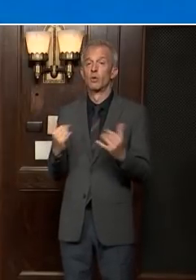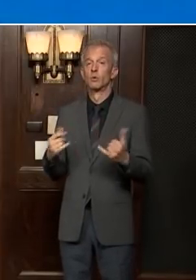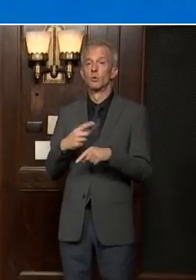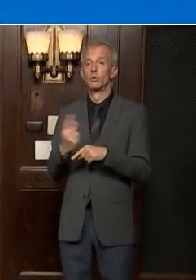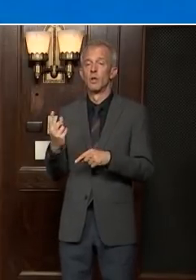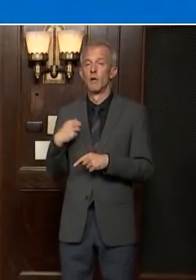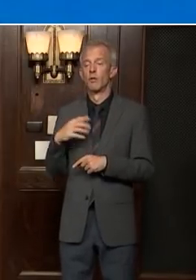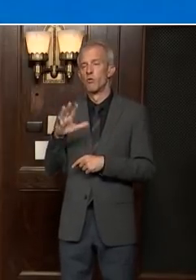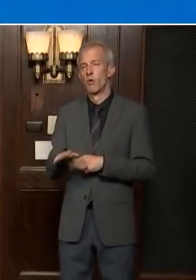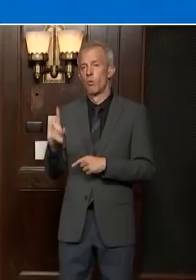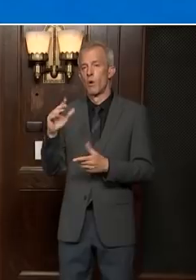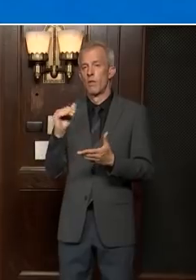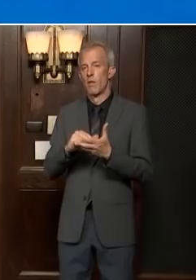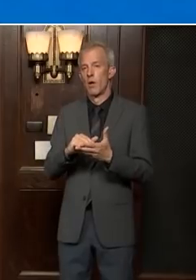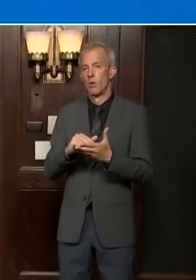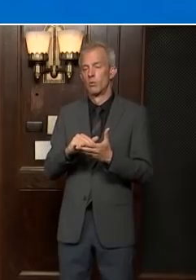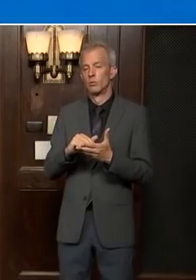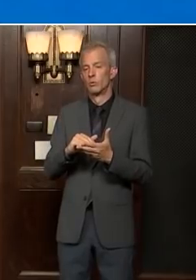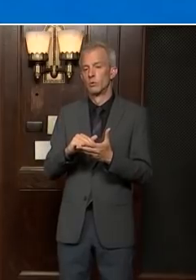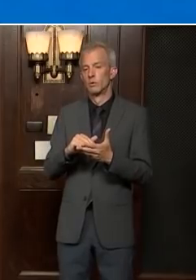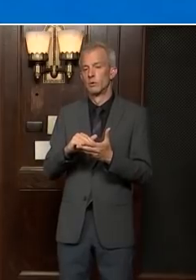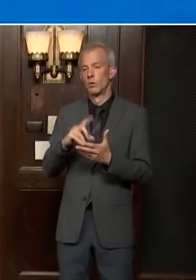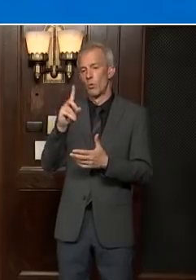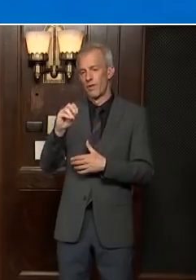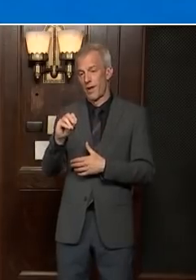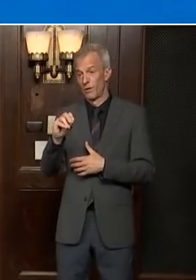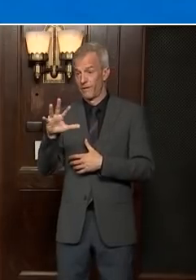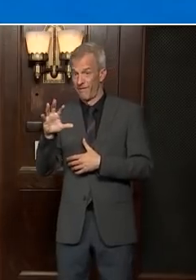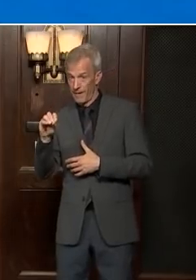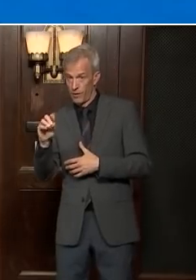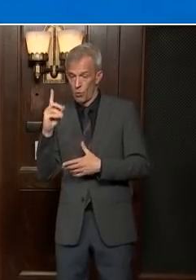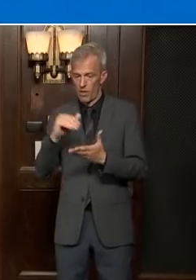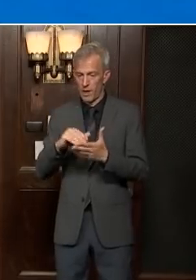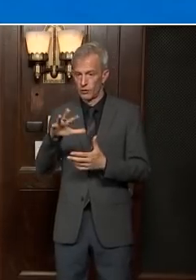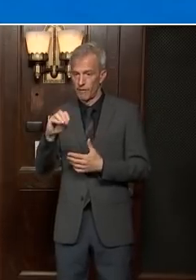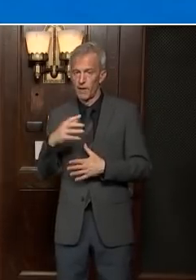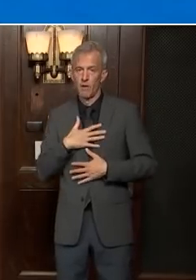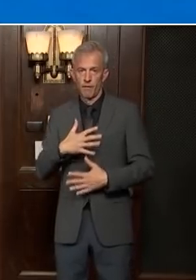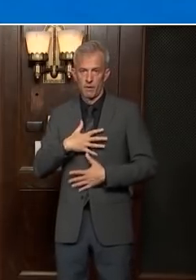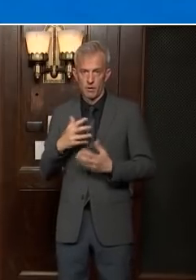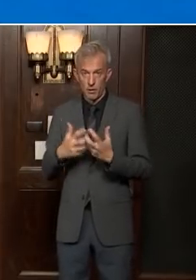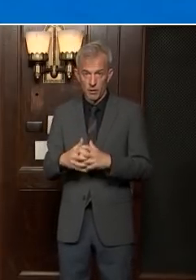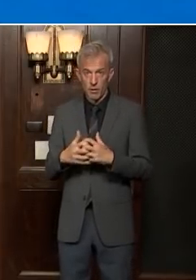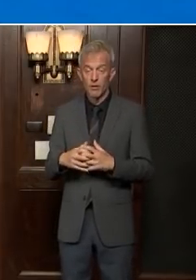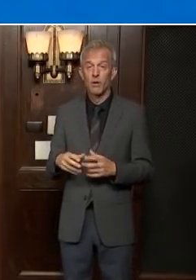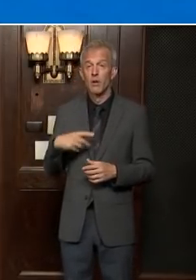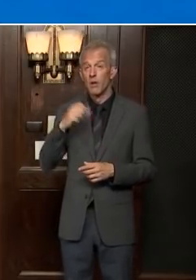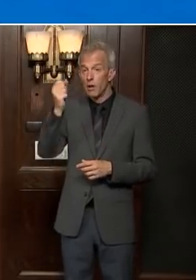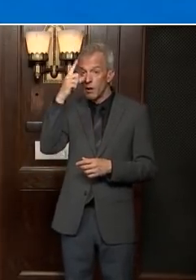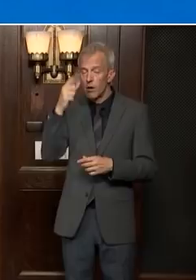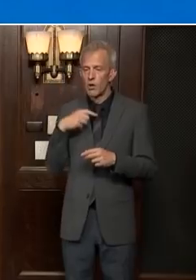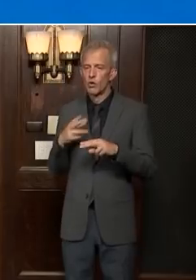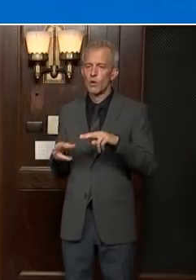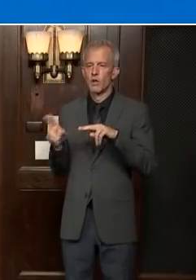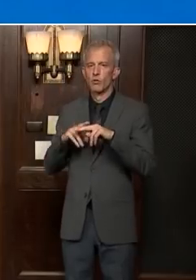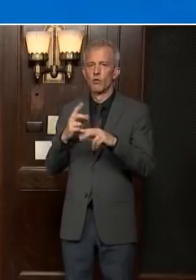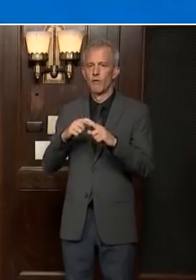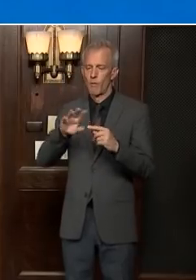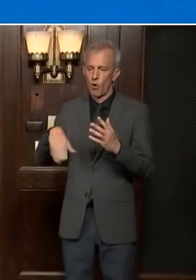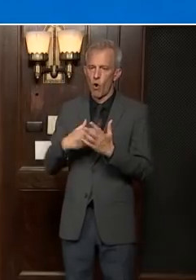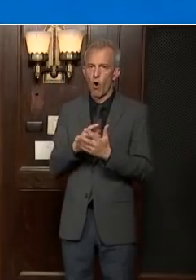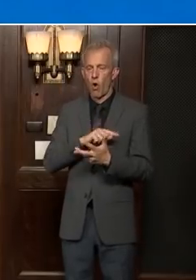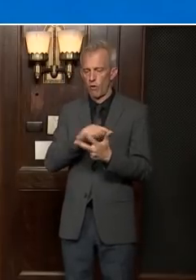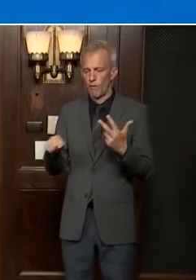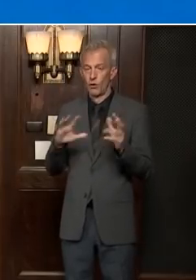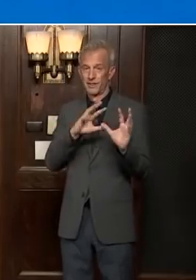of 1,050 available ventilators. For those of you who follow these numbers closely, those are increases in all of those